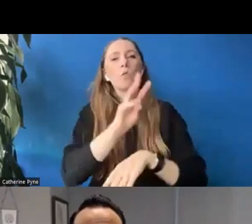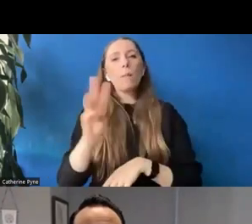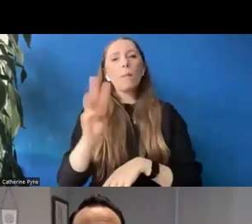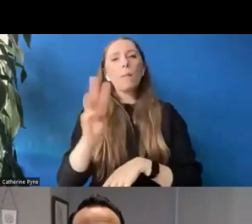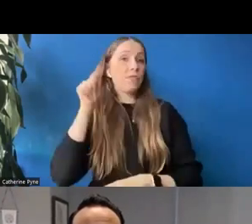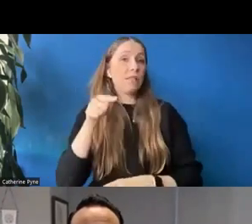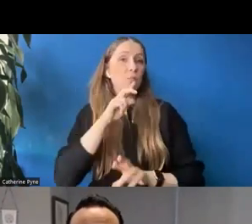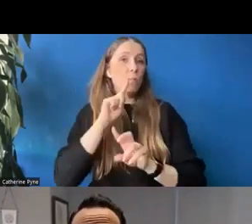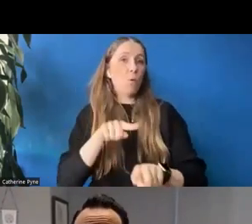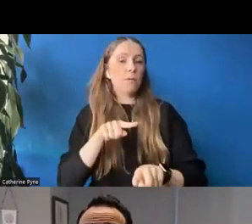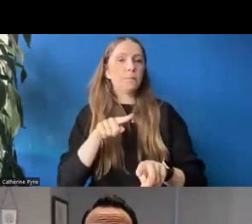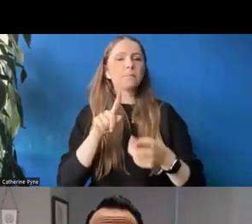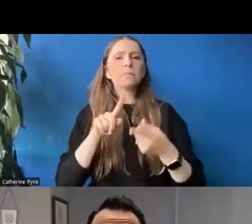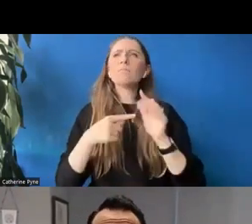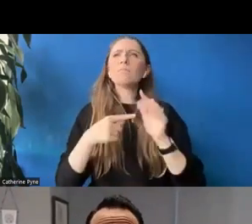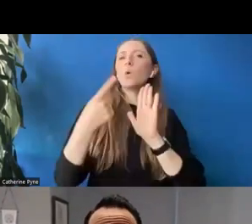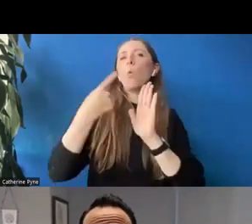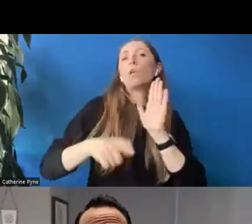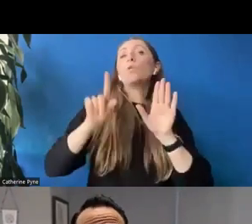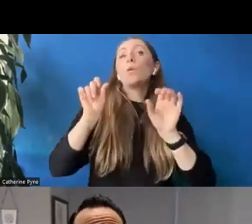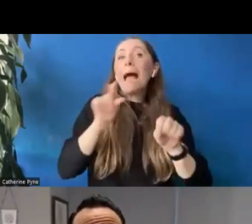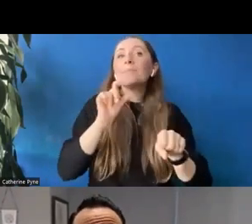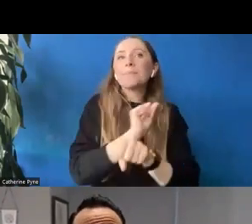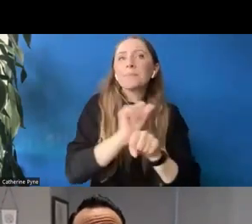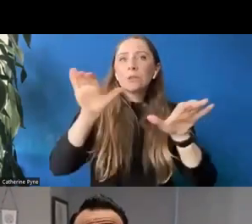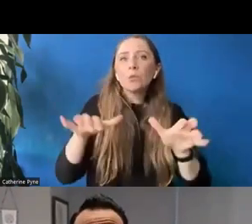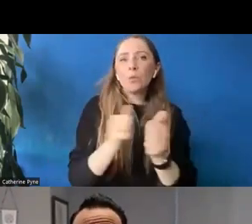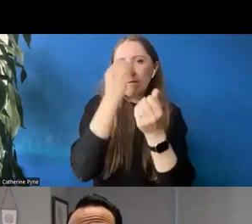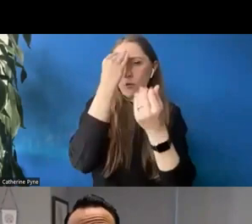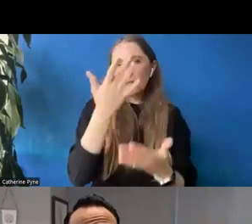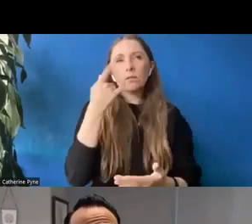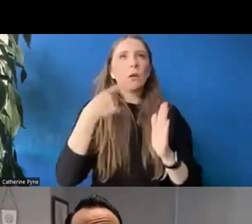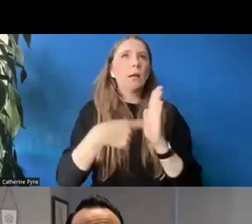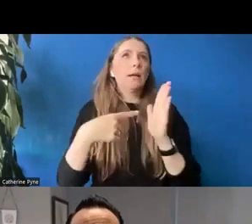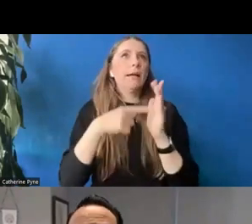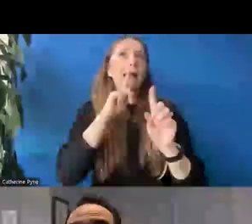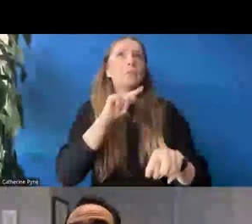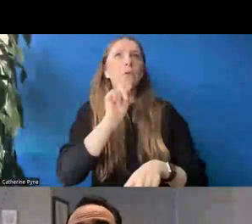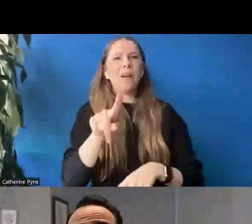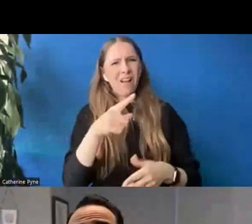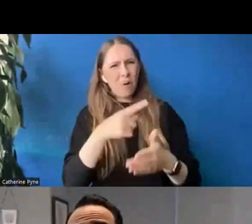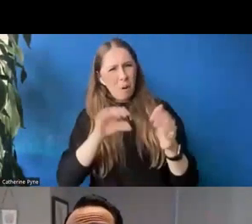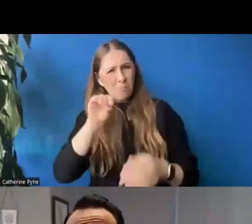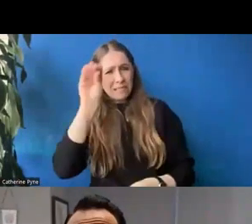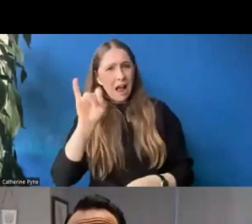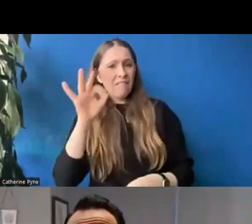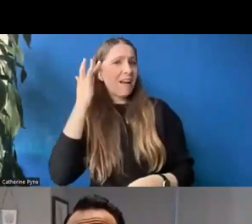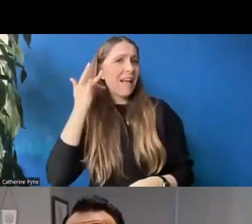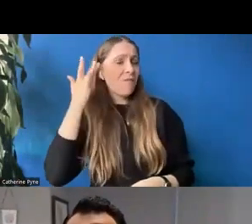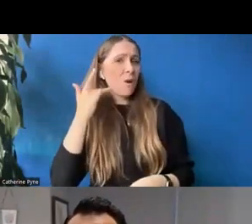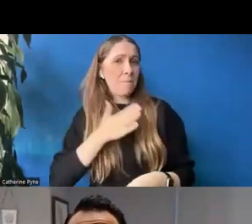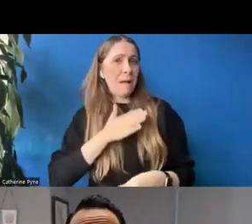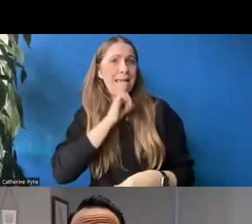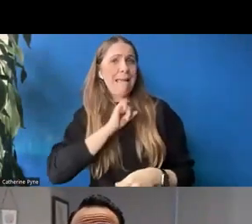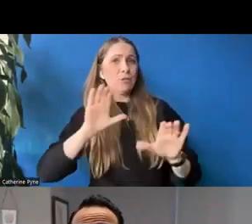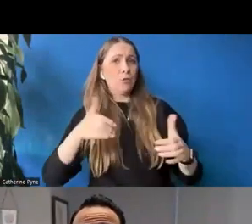report to demonstrate what you can do with this information. So for example, answering the question, what percentage of Californians in my age